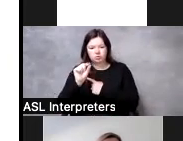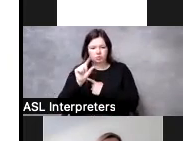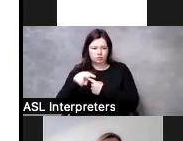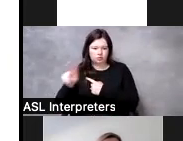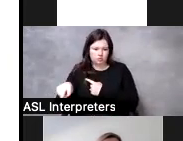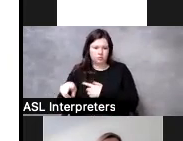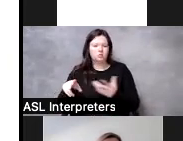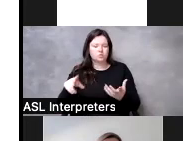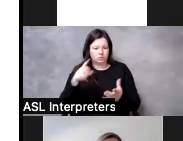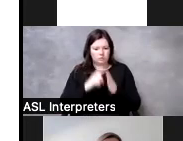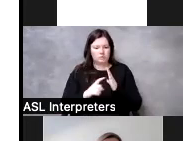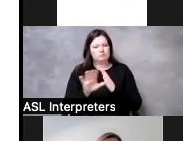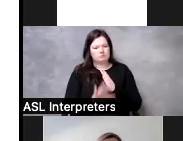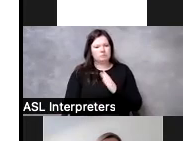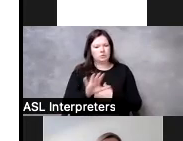12 to 20%